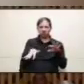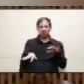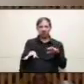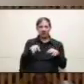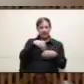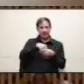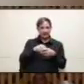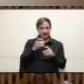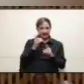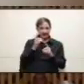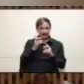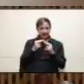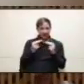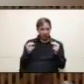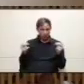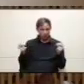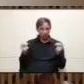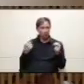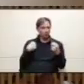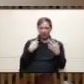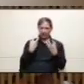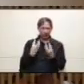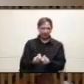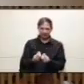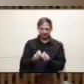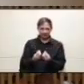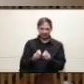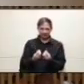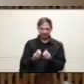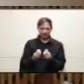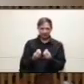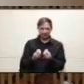town, inside the town, we do not have